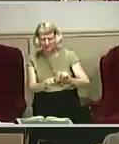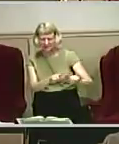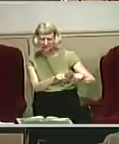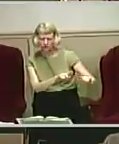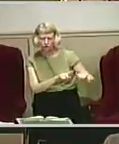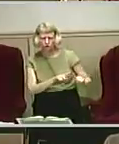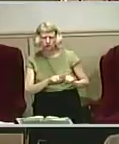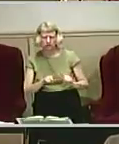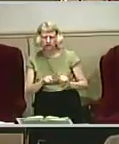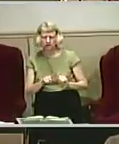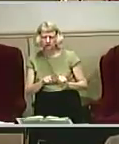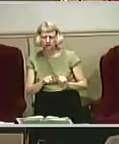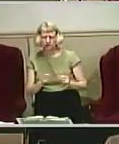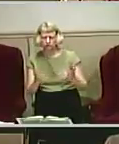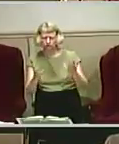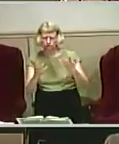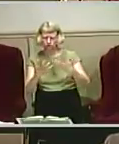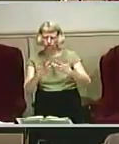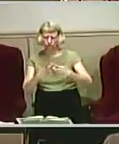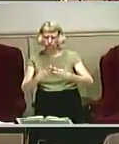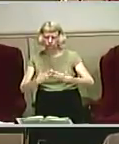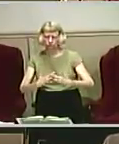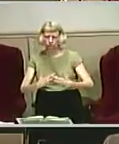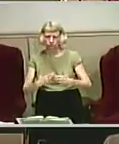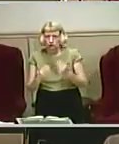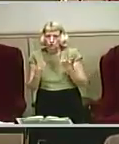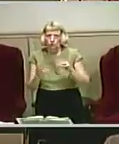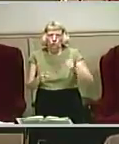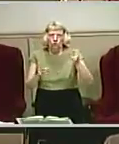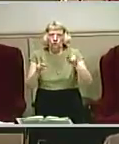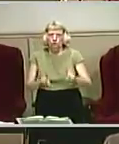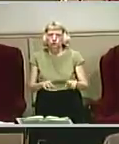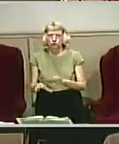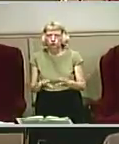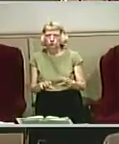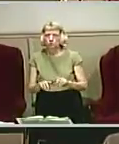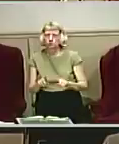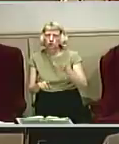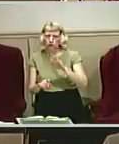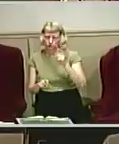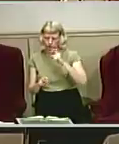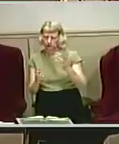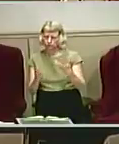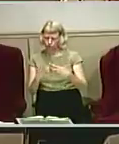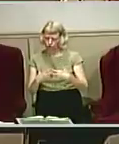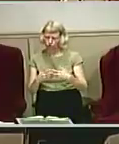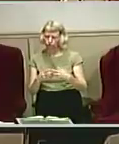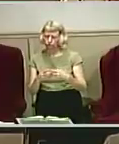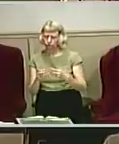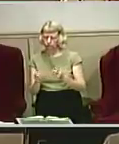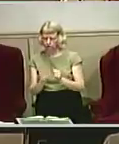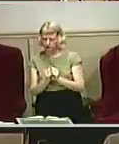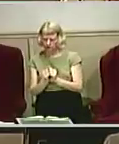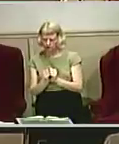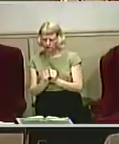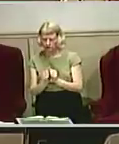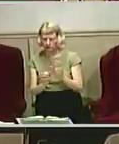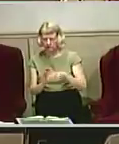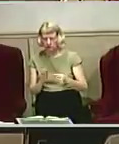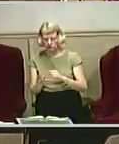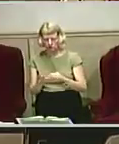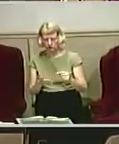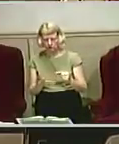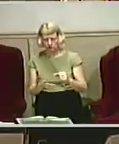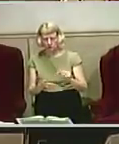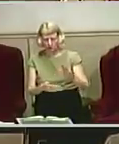parts, and those parts don't know what the other people are doing. It's just God's wisdom, is it not? Proverbs 3, 1 to 10 says,